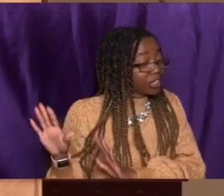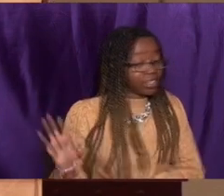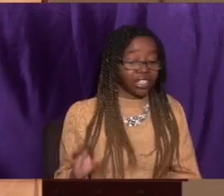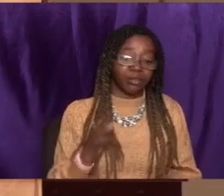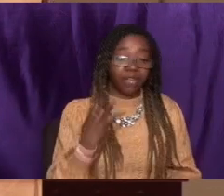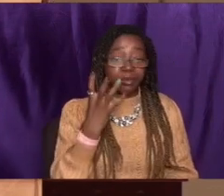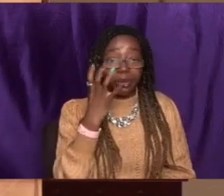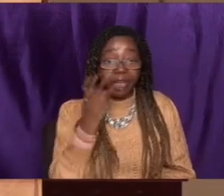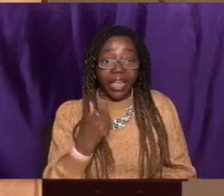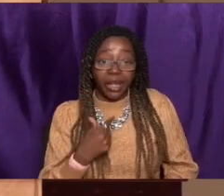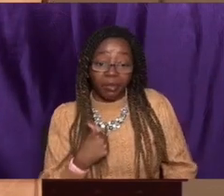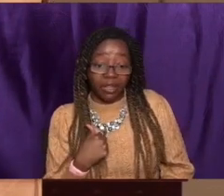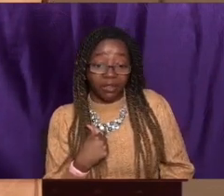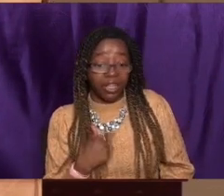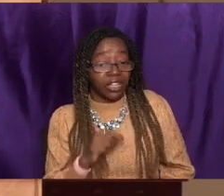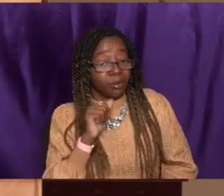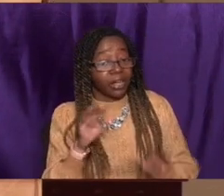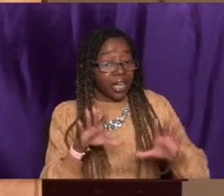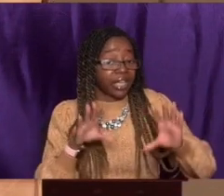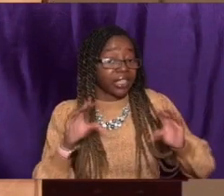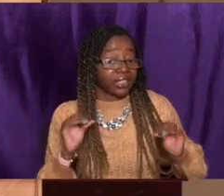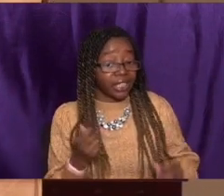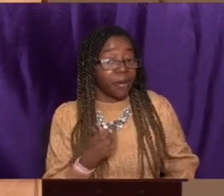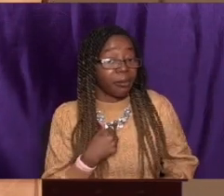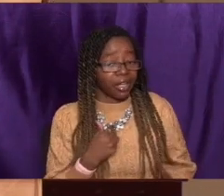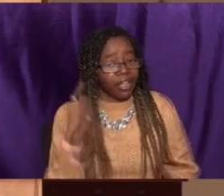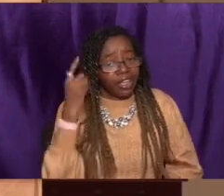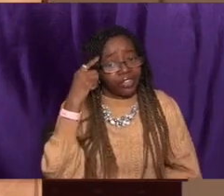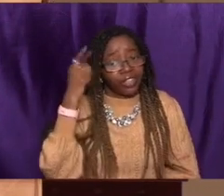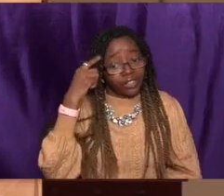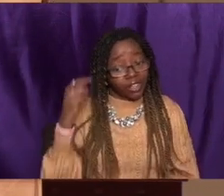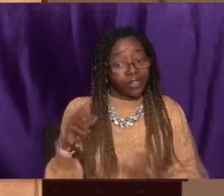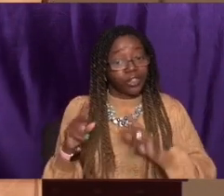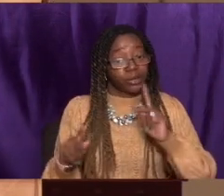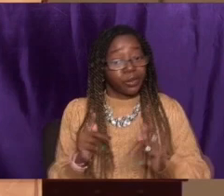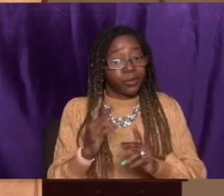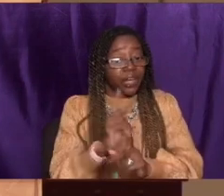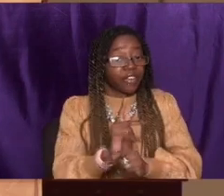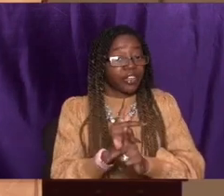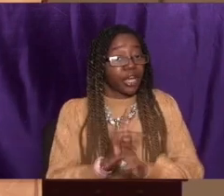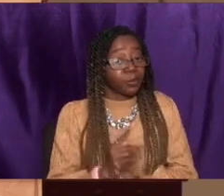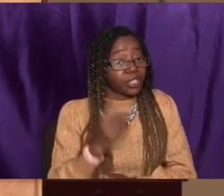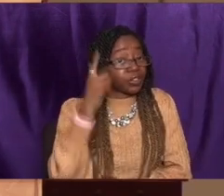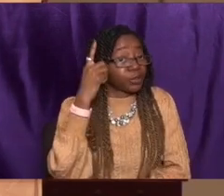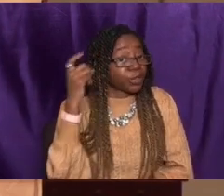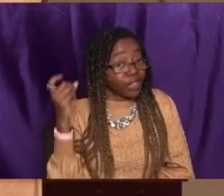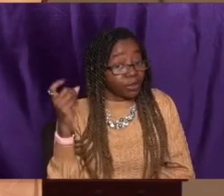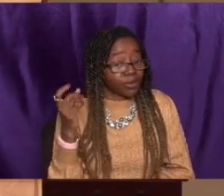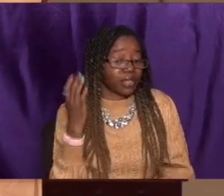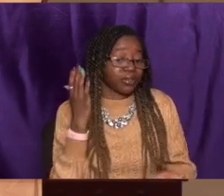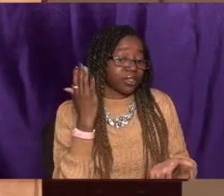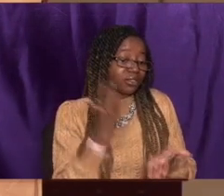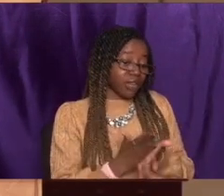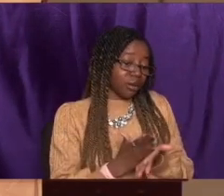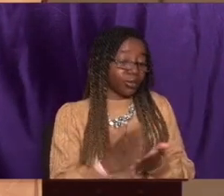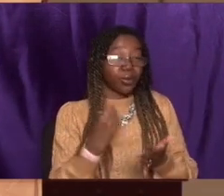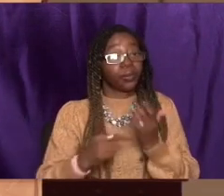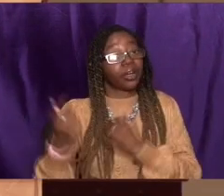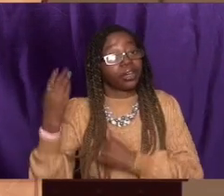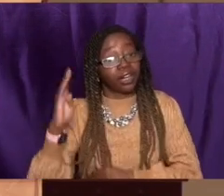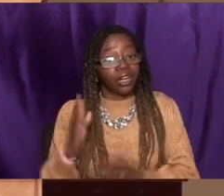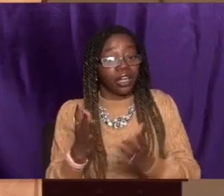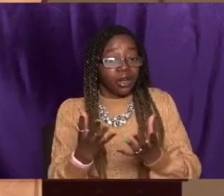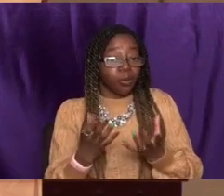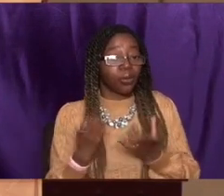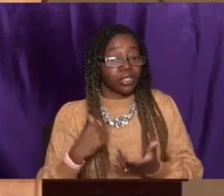They may ridicule me. They may not accept me. The thoughts of they have kept us from dreams. We have stopped doing what God has